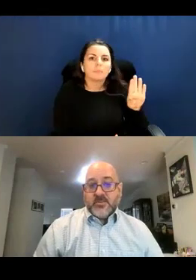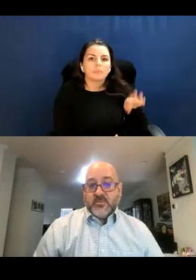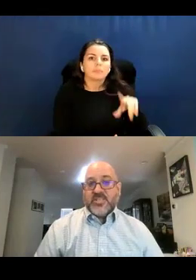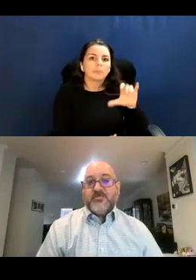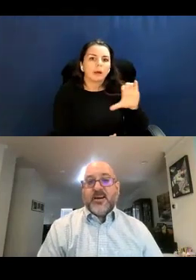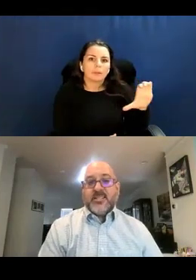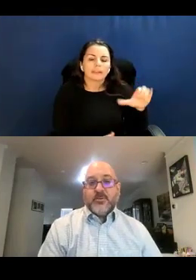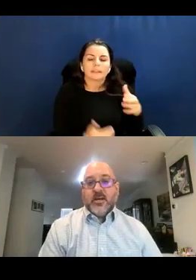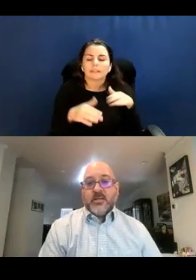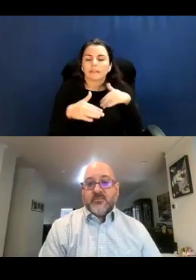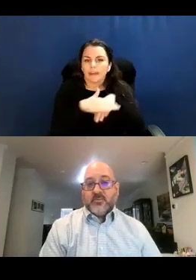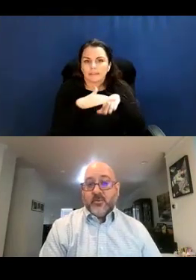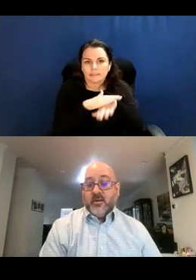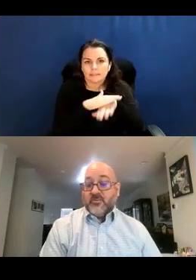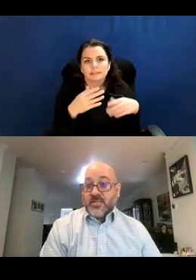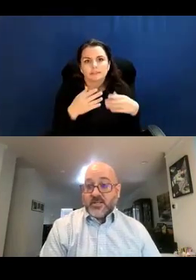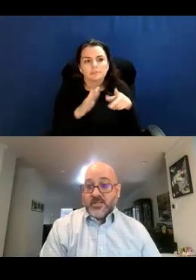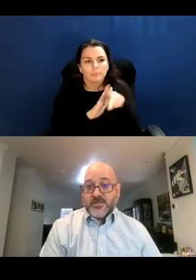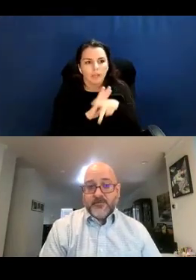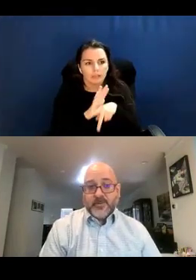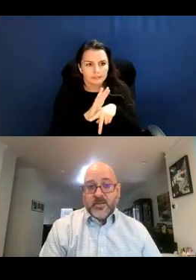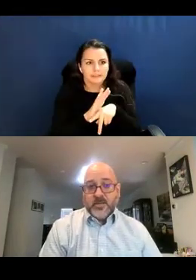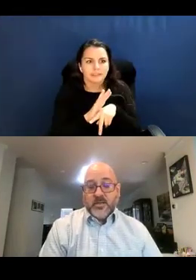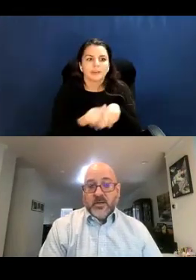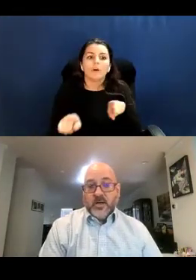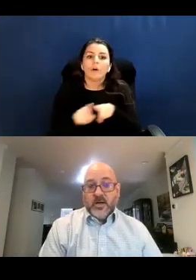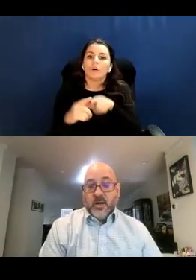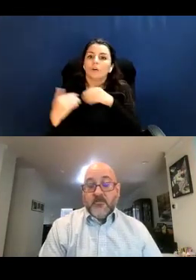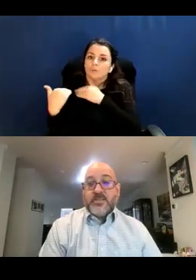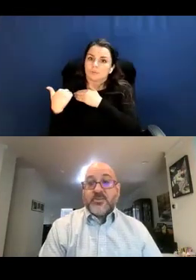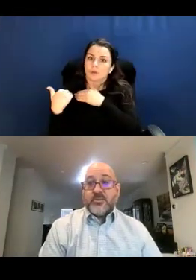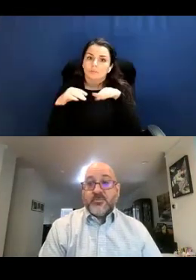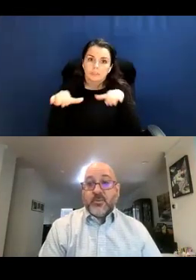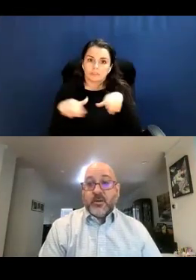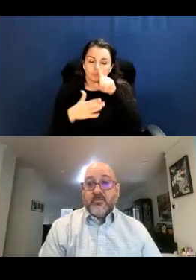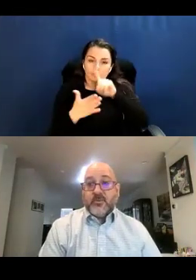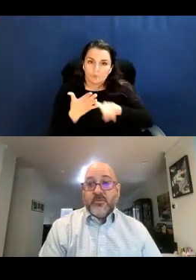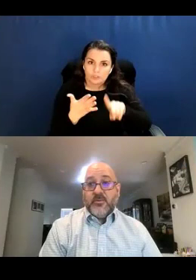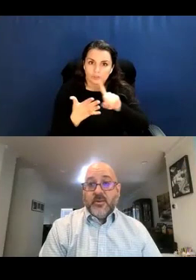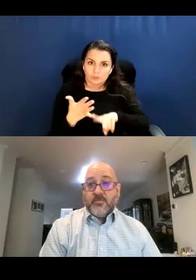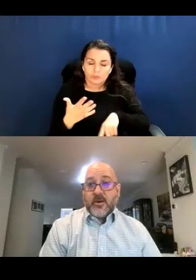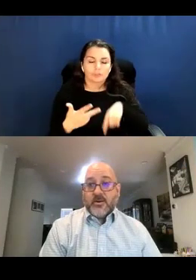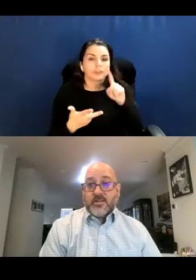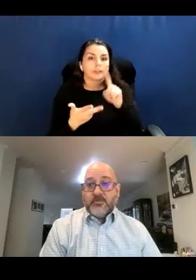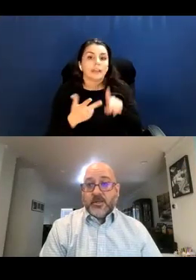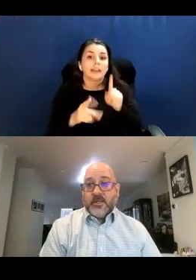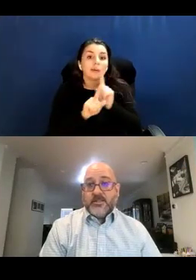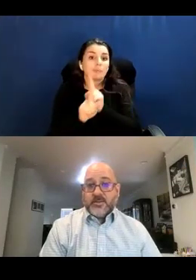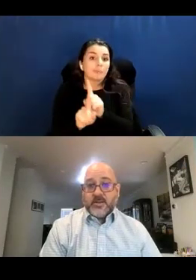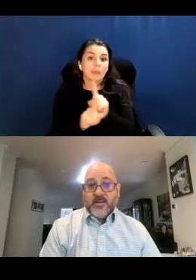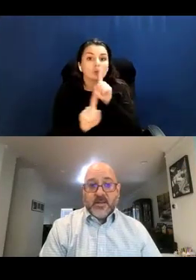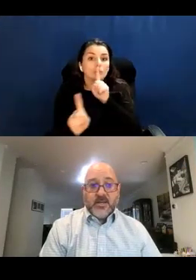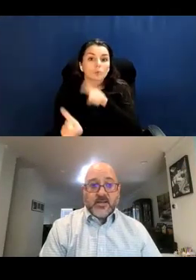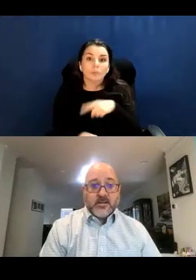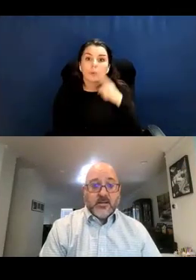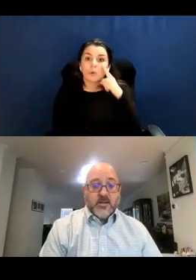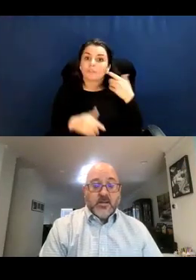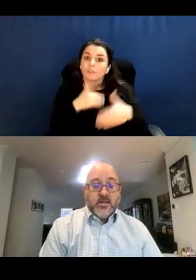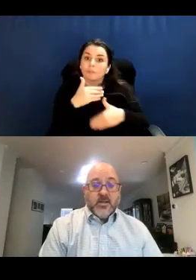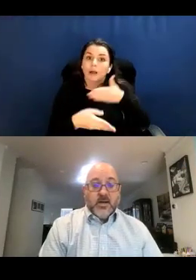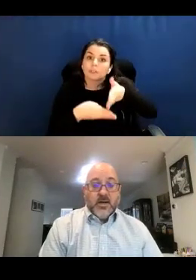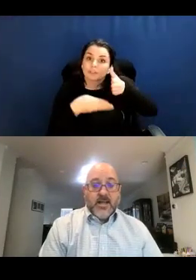on responsible content of research, a mentor's report for the progress completed during that